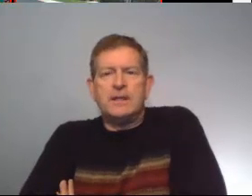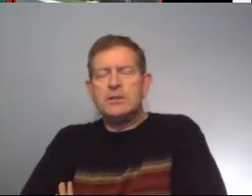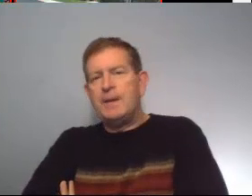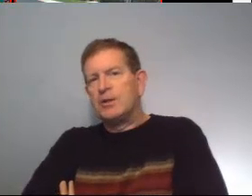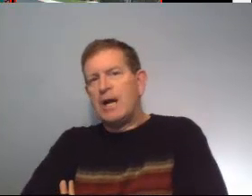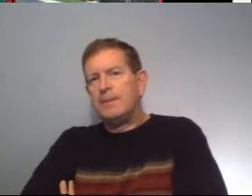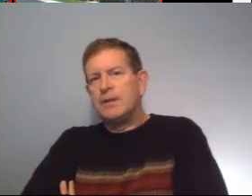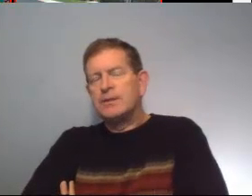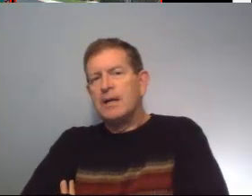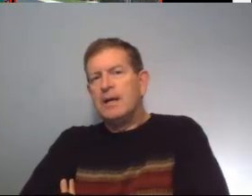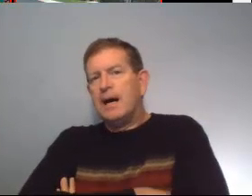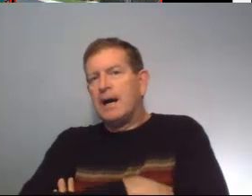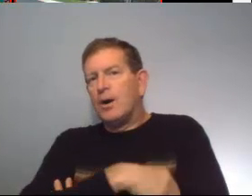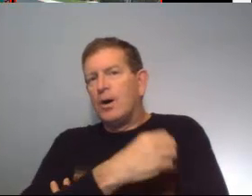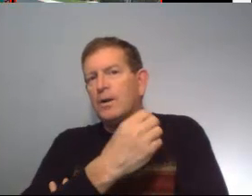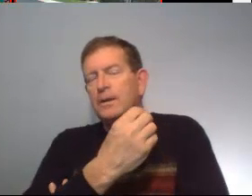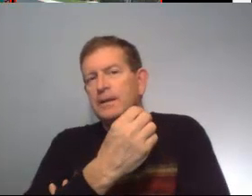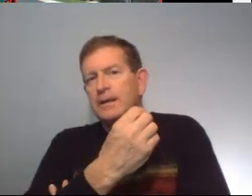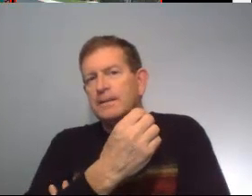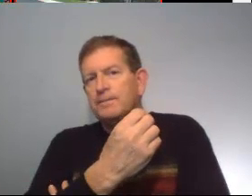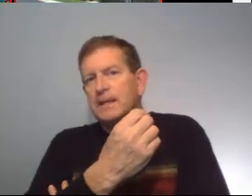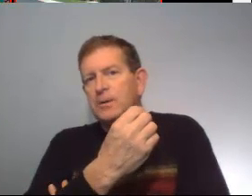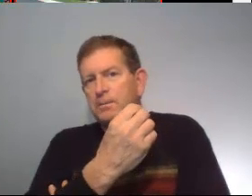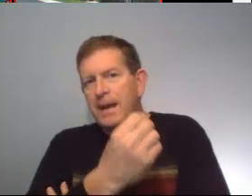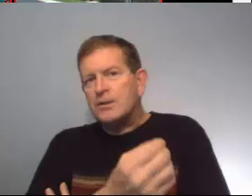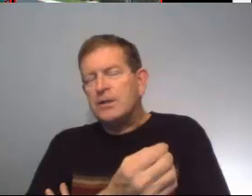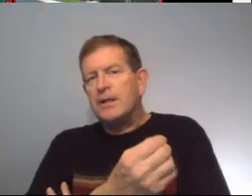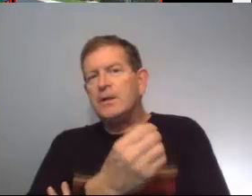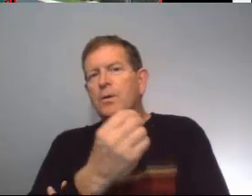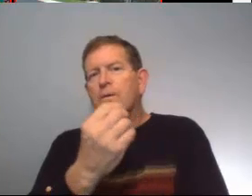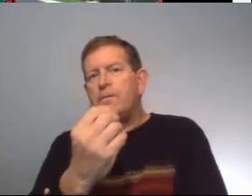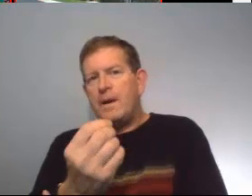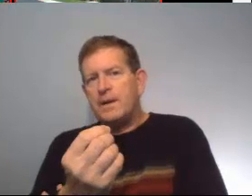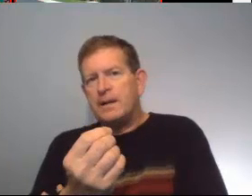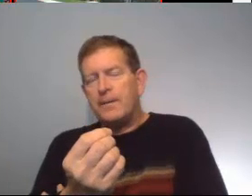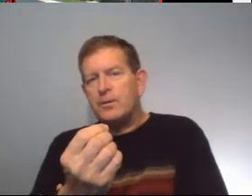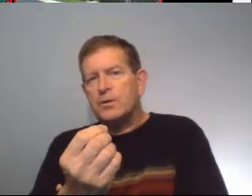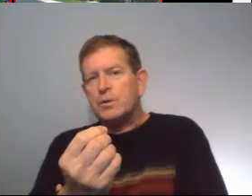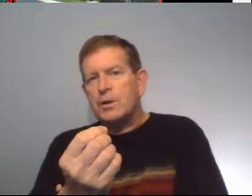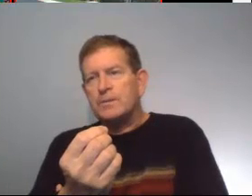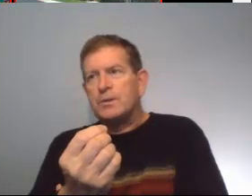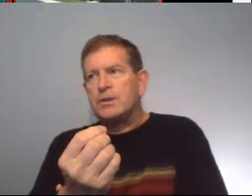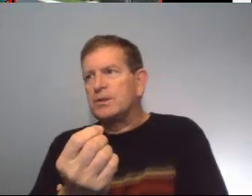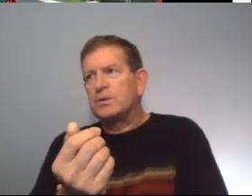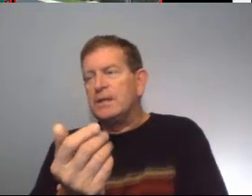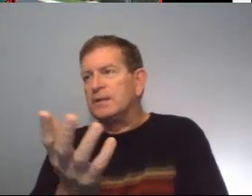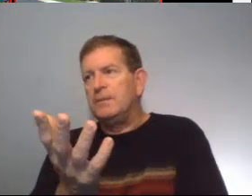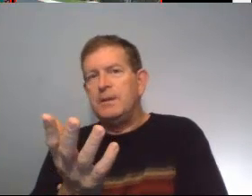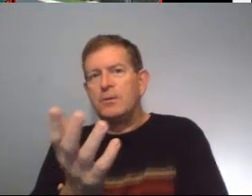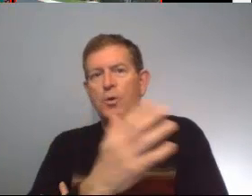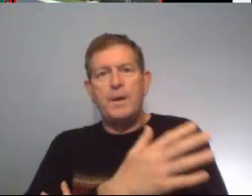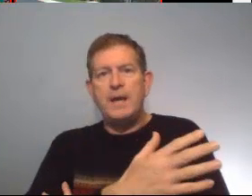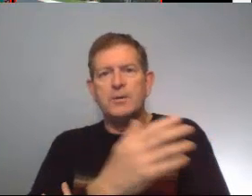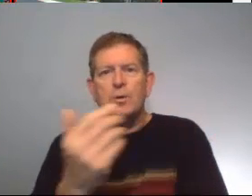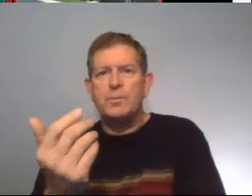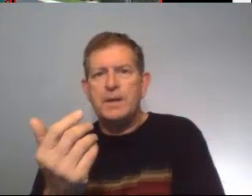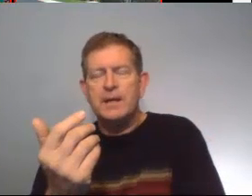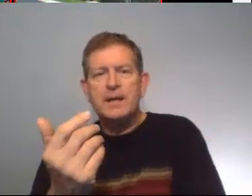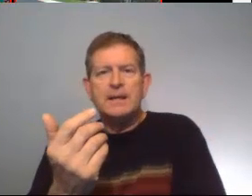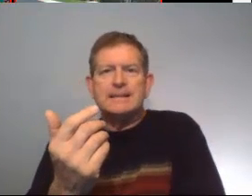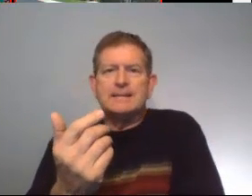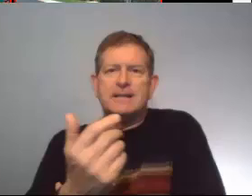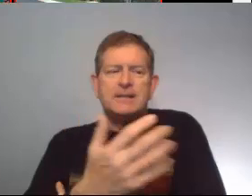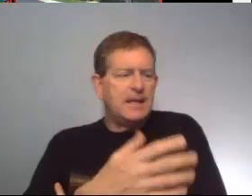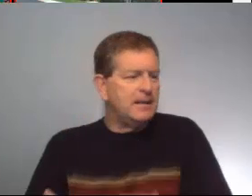nouns in Spanish, objects, are all either masculine or feminine. Now, those terms could just as easily be group A and group